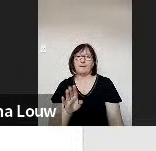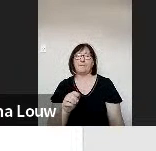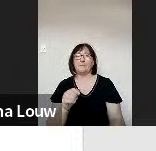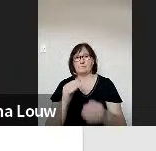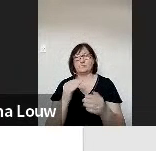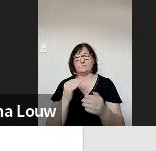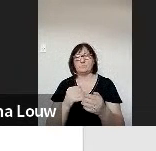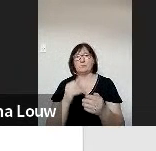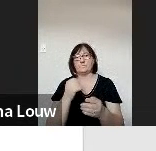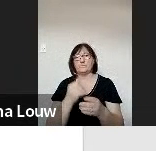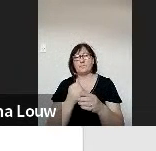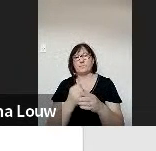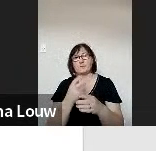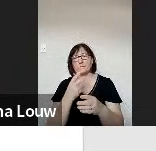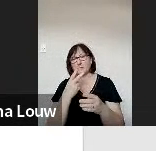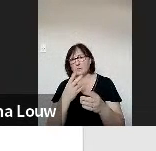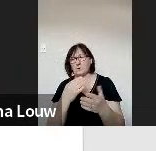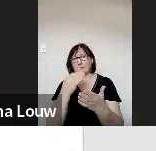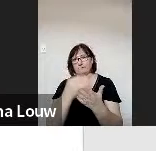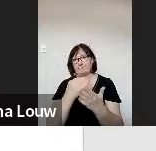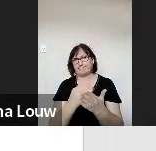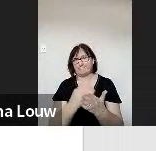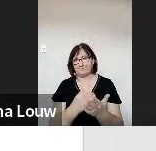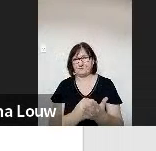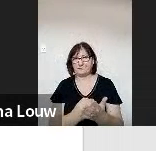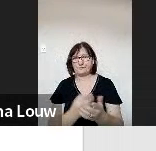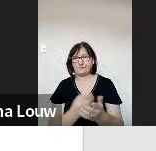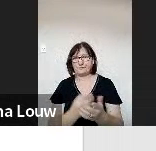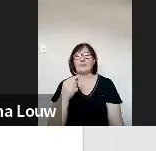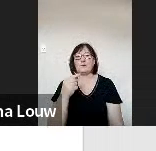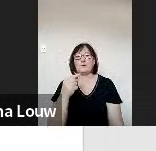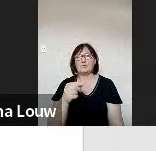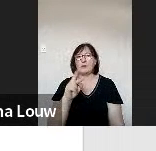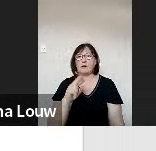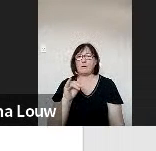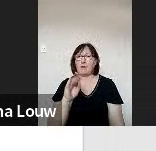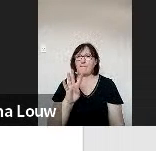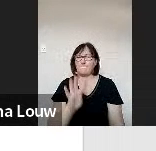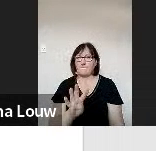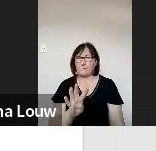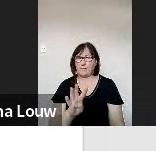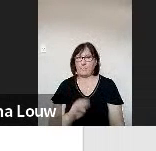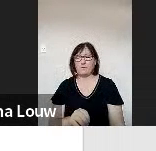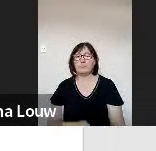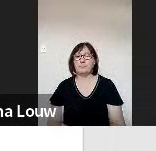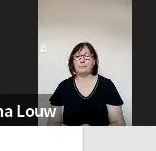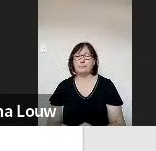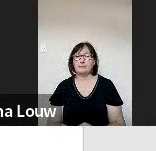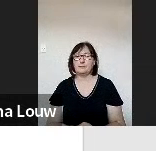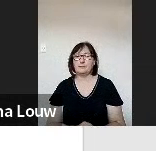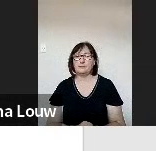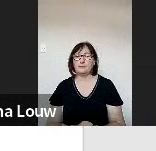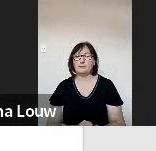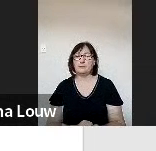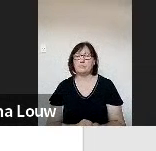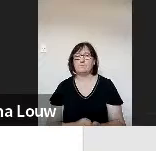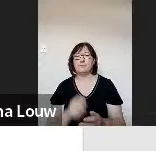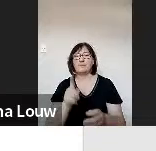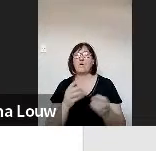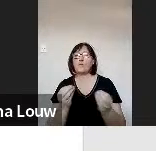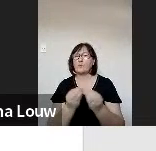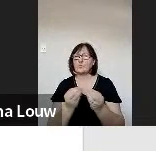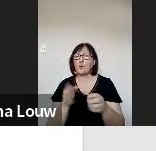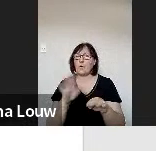preferred. GRI 4, this is for goods that are newly on the market and that we